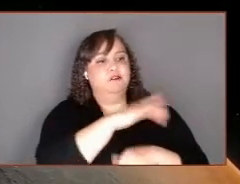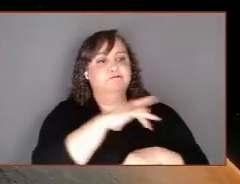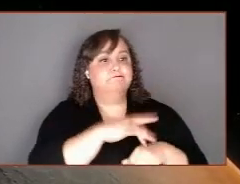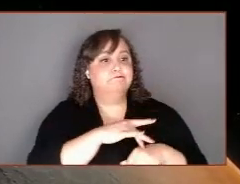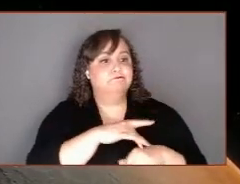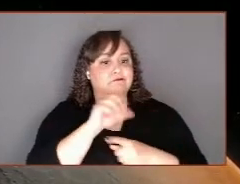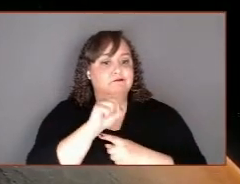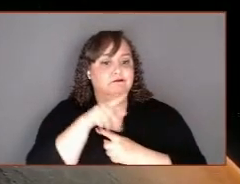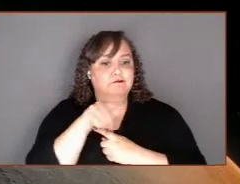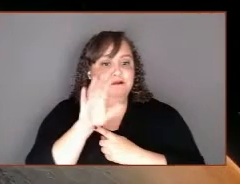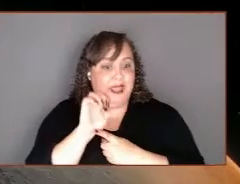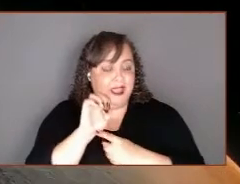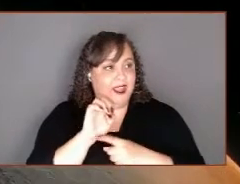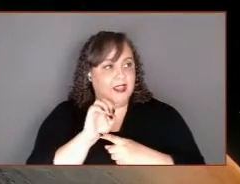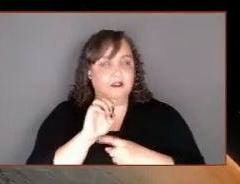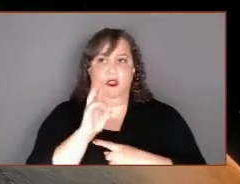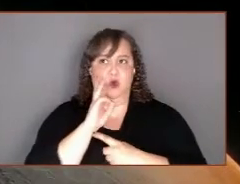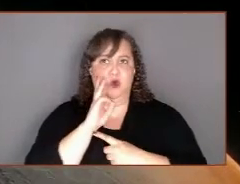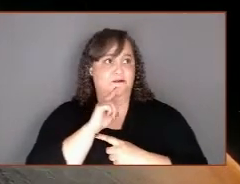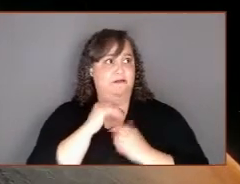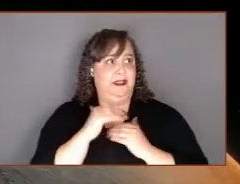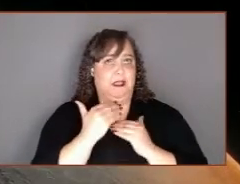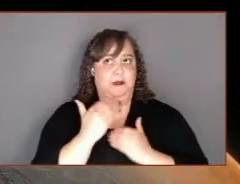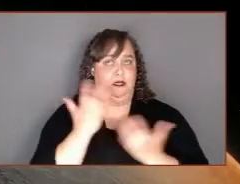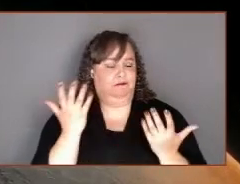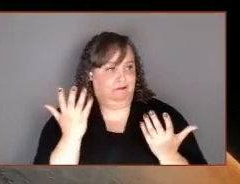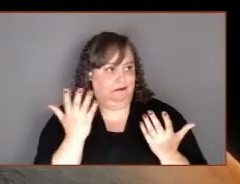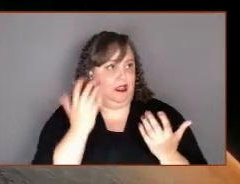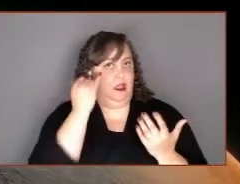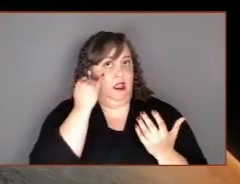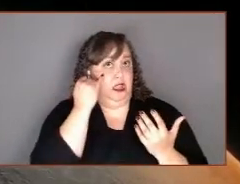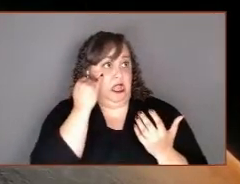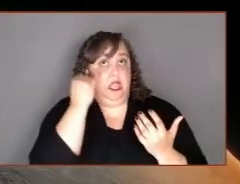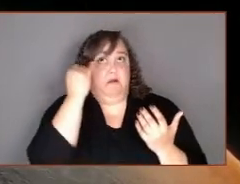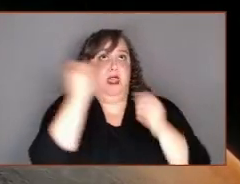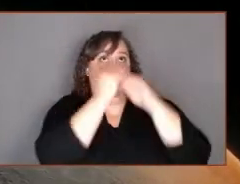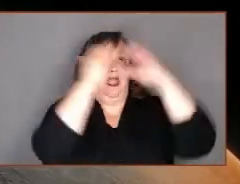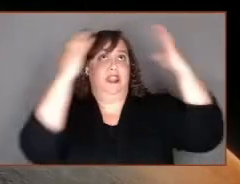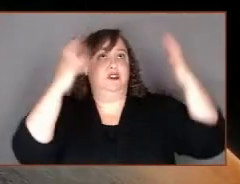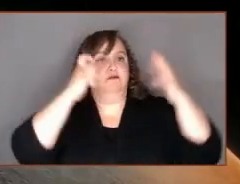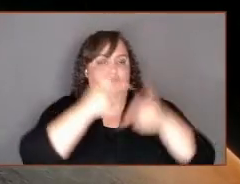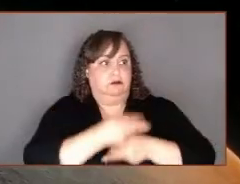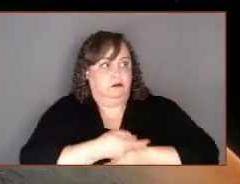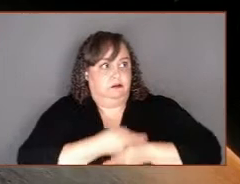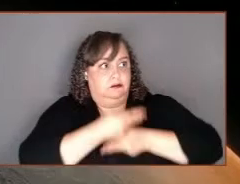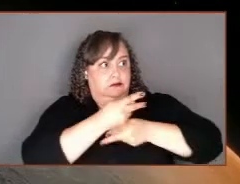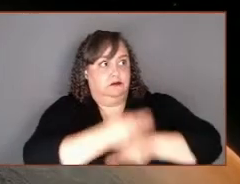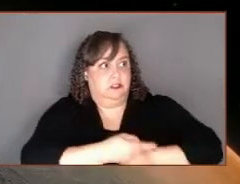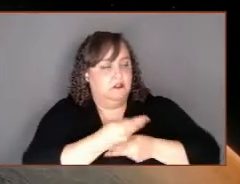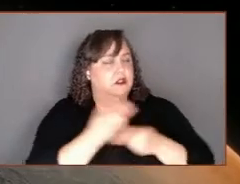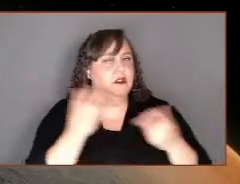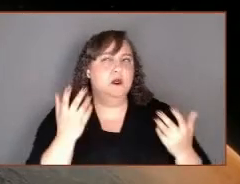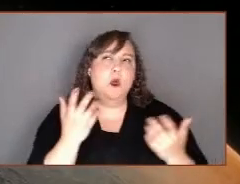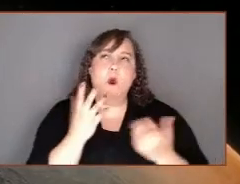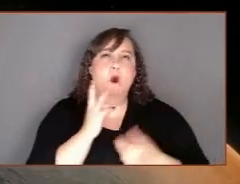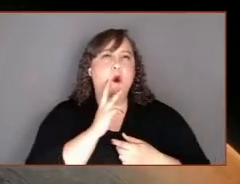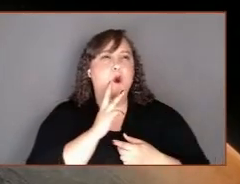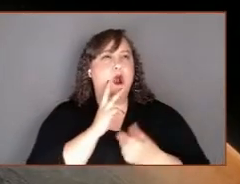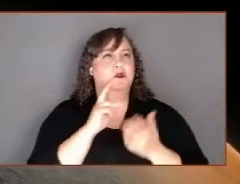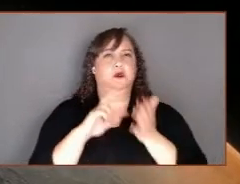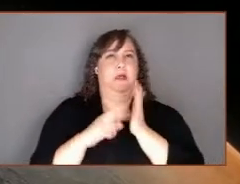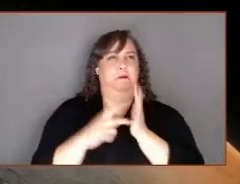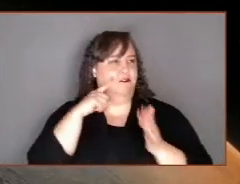is such a limited resource. I imagine you have to treat it with a lot of care. What does water signify for you? I assume it's